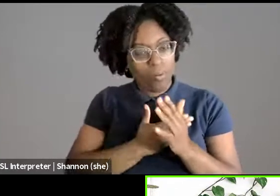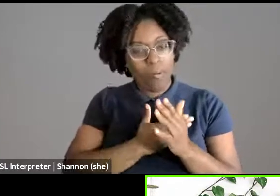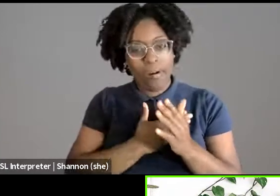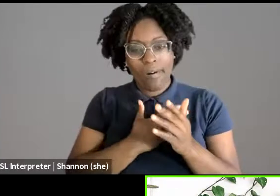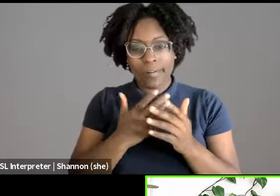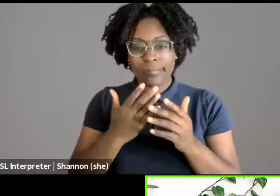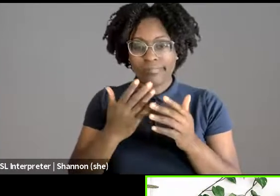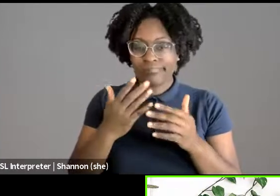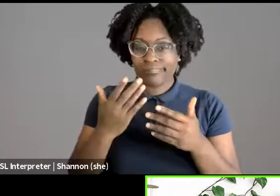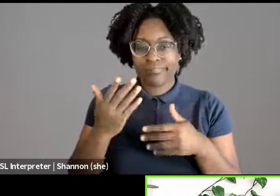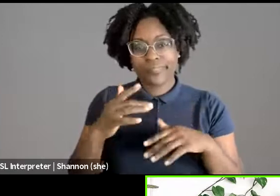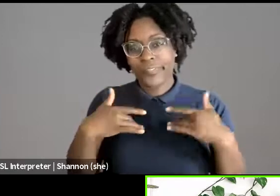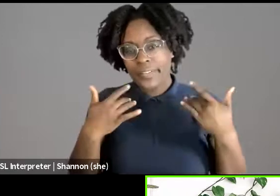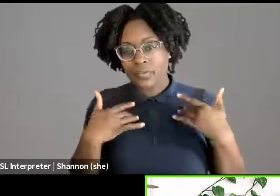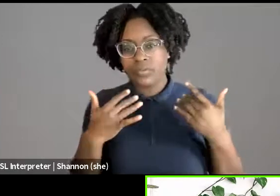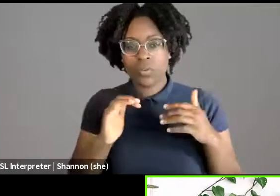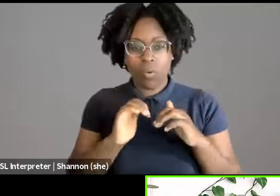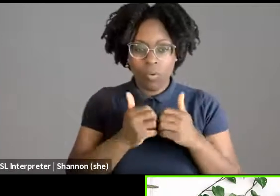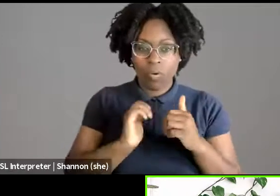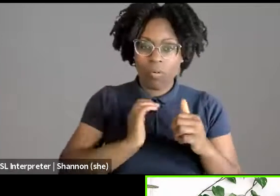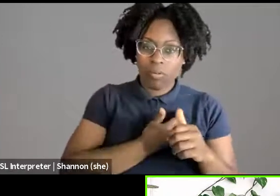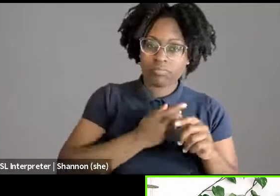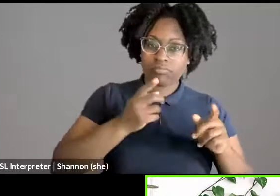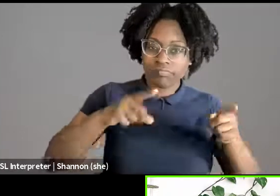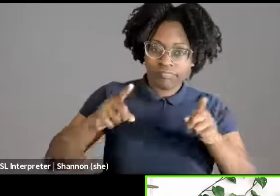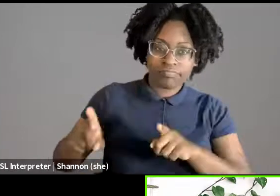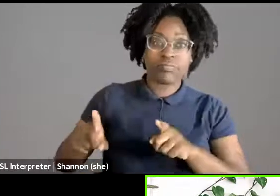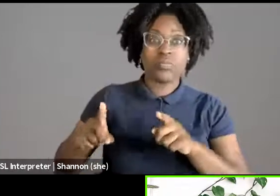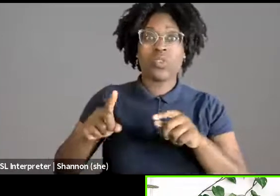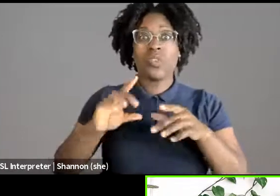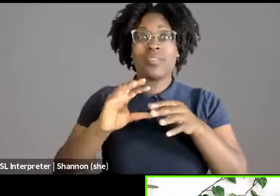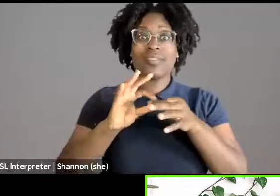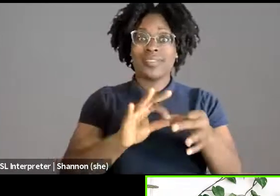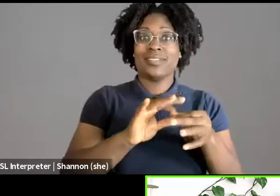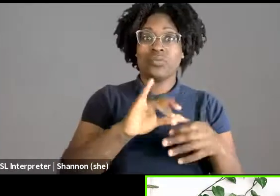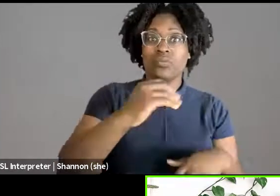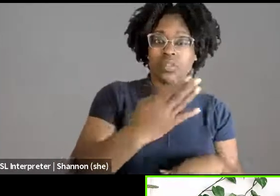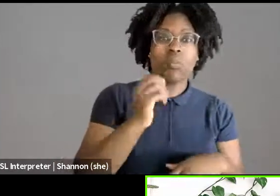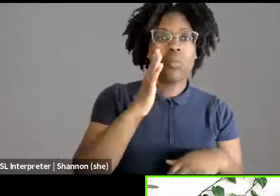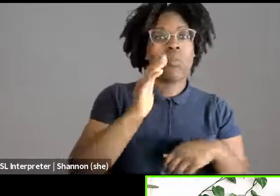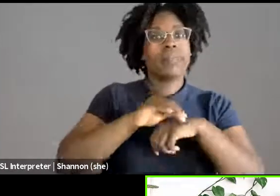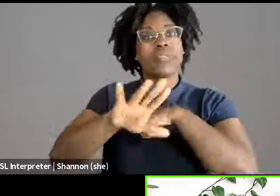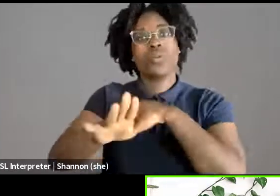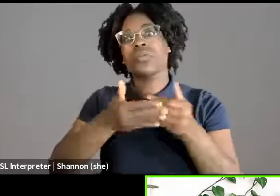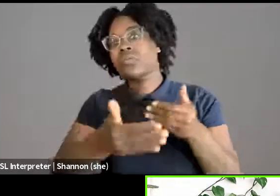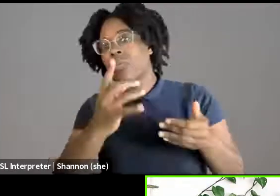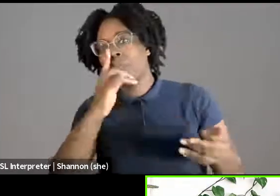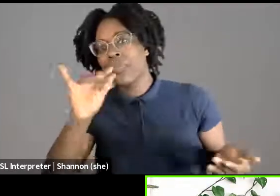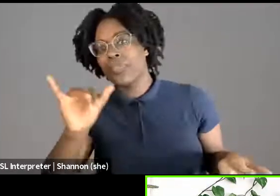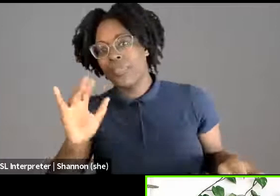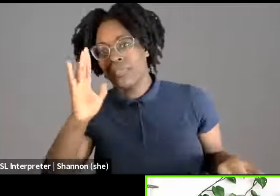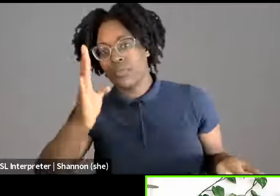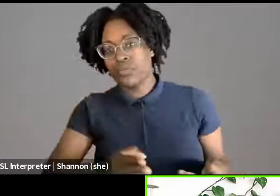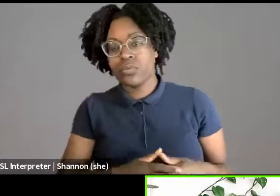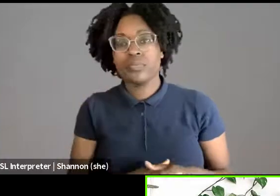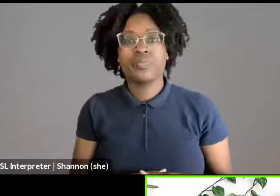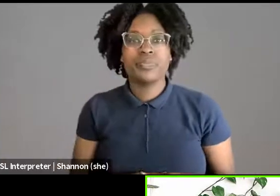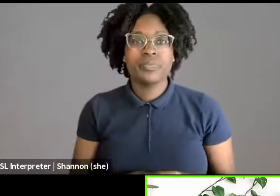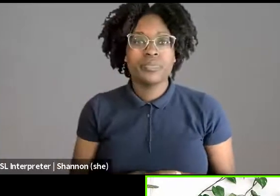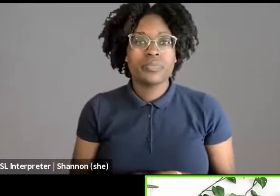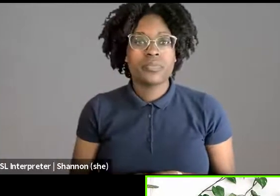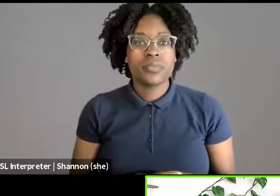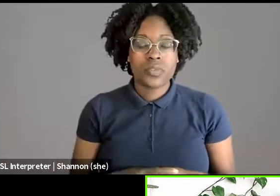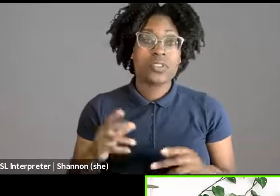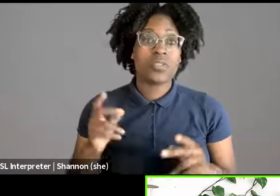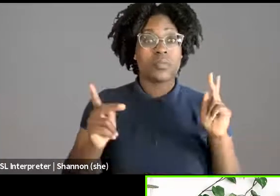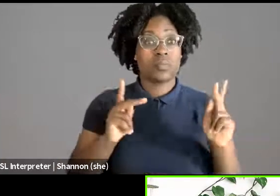of the goals of sovereignty and rematriation, that the people who are here align some of their work and what they're doing with